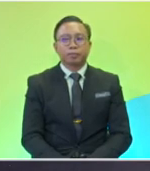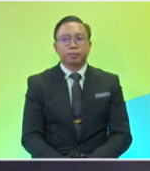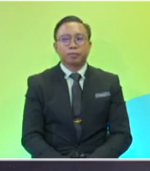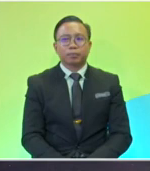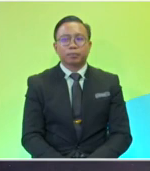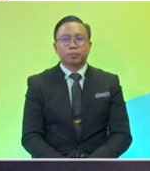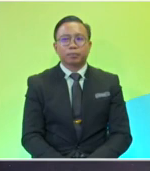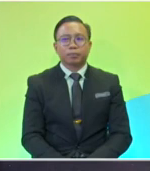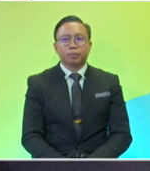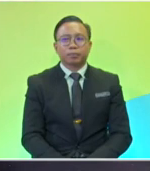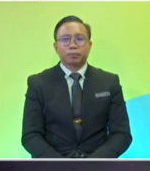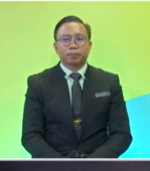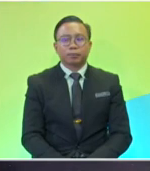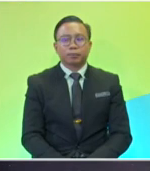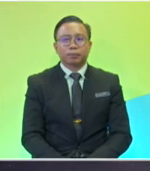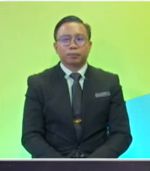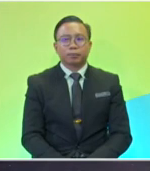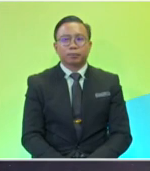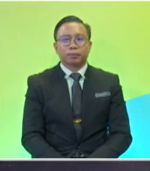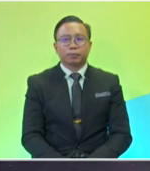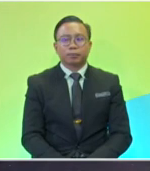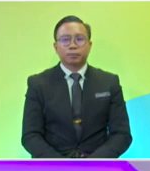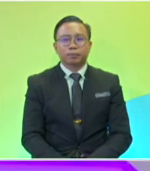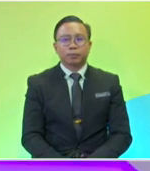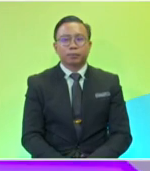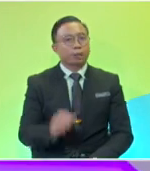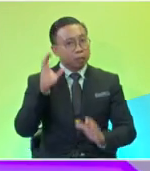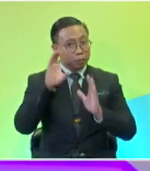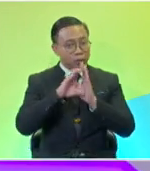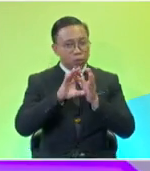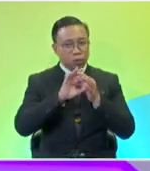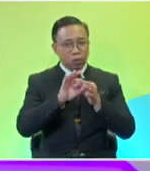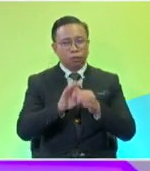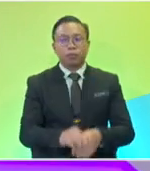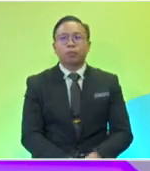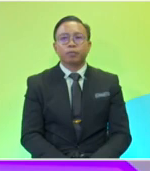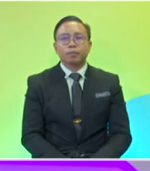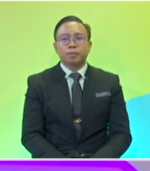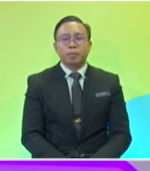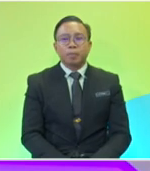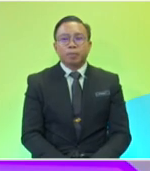I can hear you taking off. Yeah, I'm taking off the picture of a...